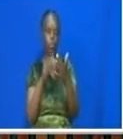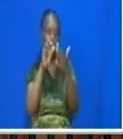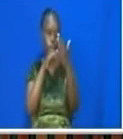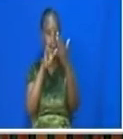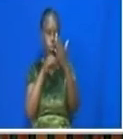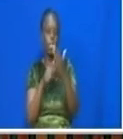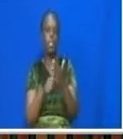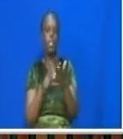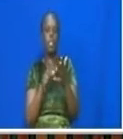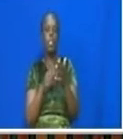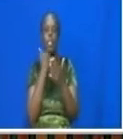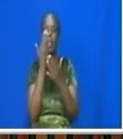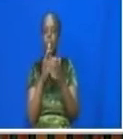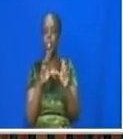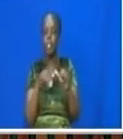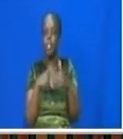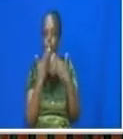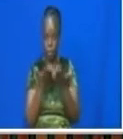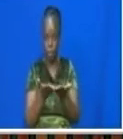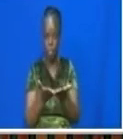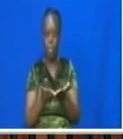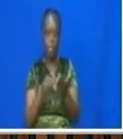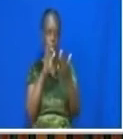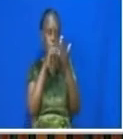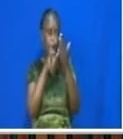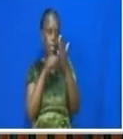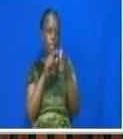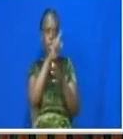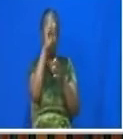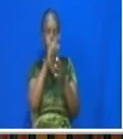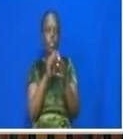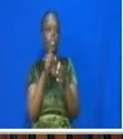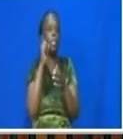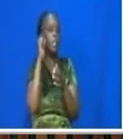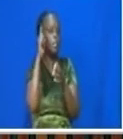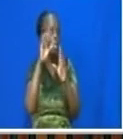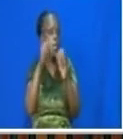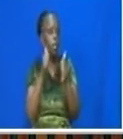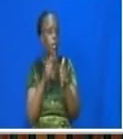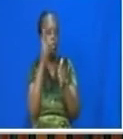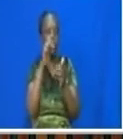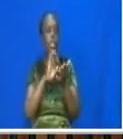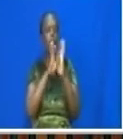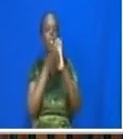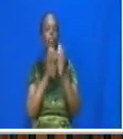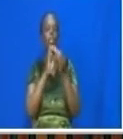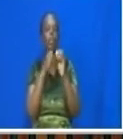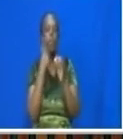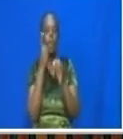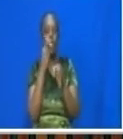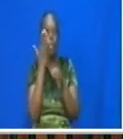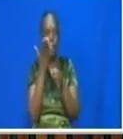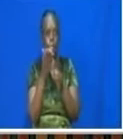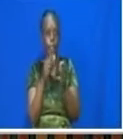question. Before you even read the multiple choices given, read the question and understand. For